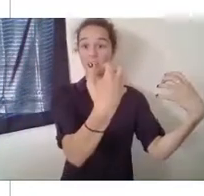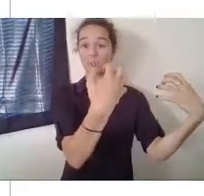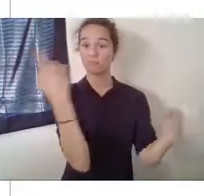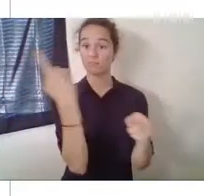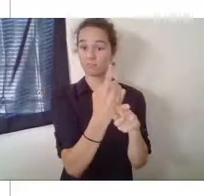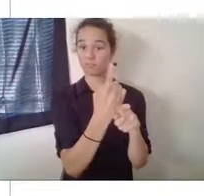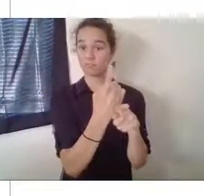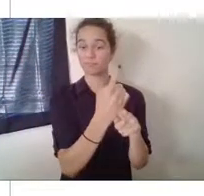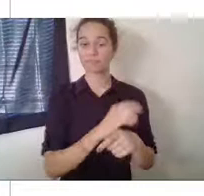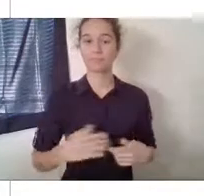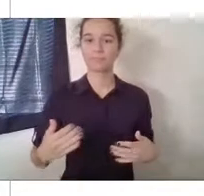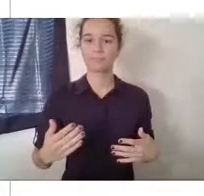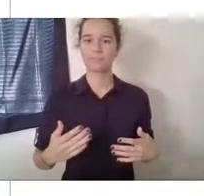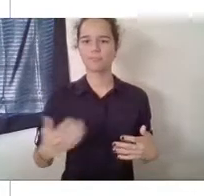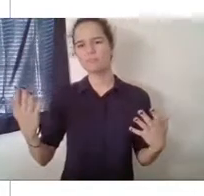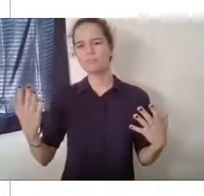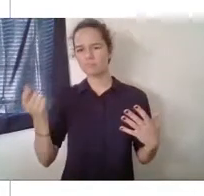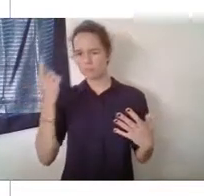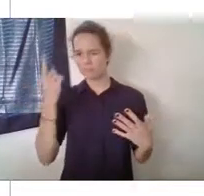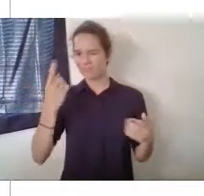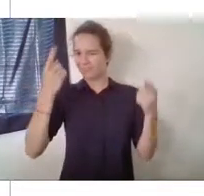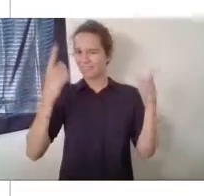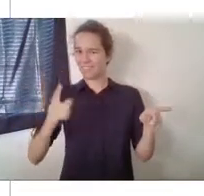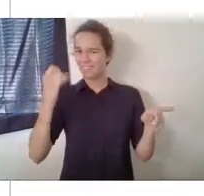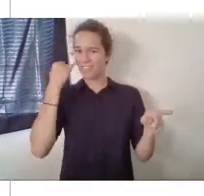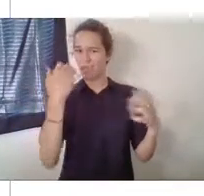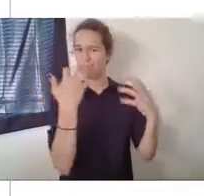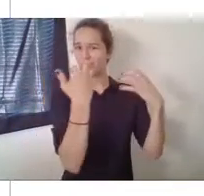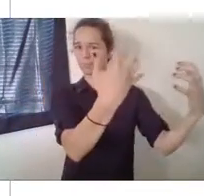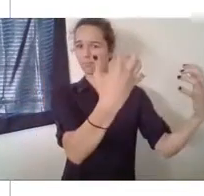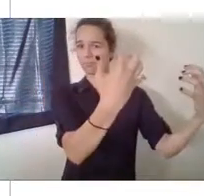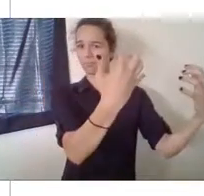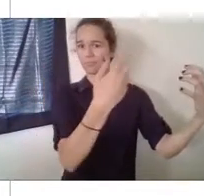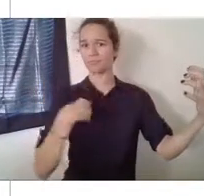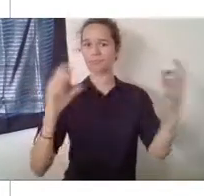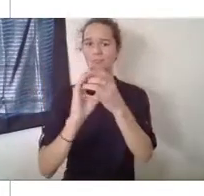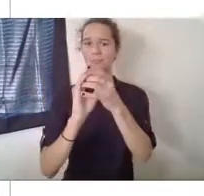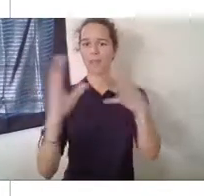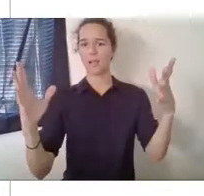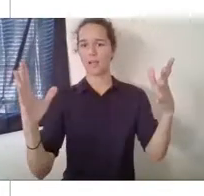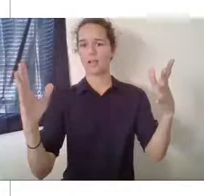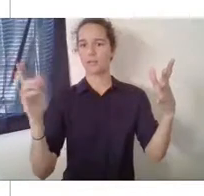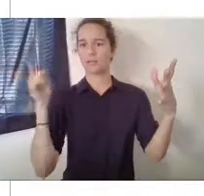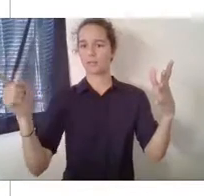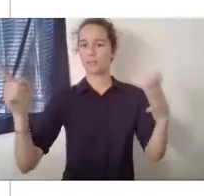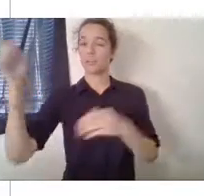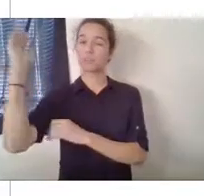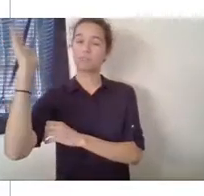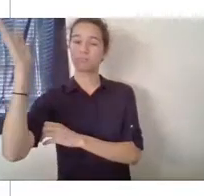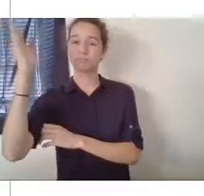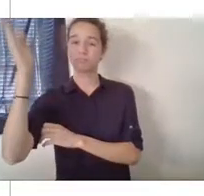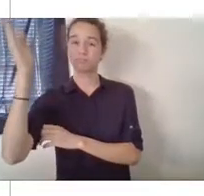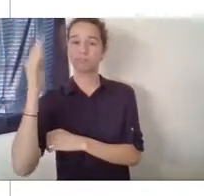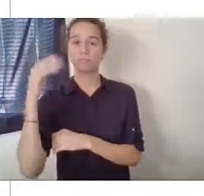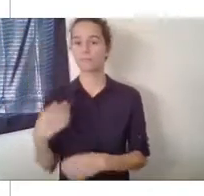doesn't realize that they are on this hero's journey? Have you ever seen an audience that looks like this? Have you ever been